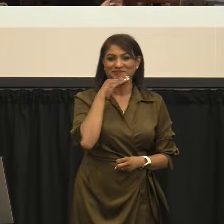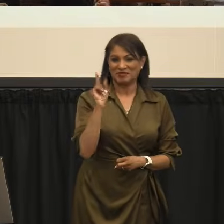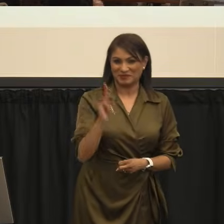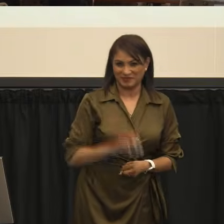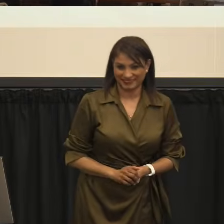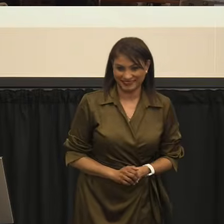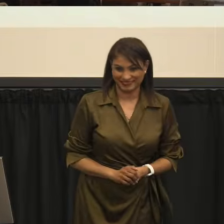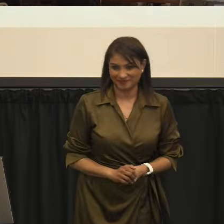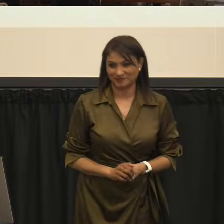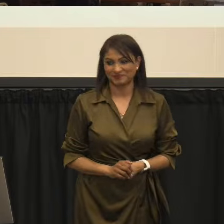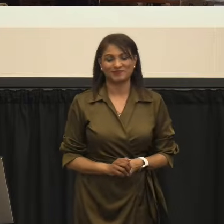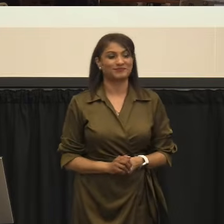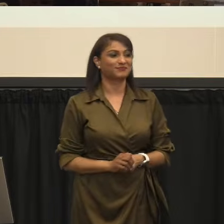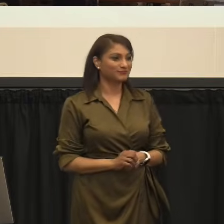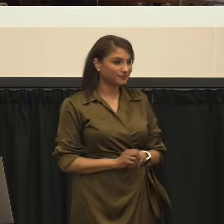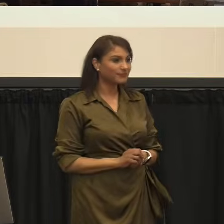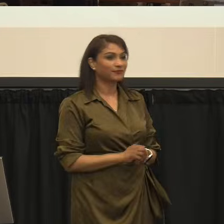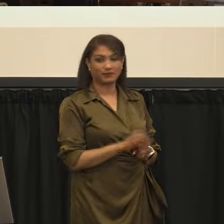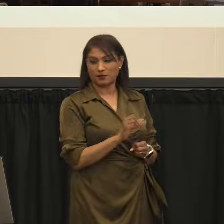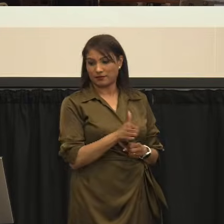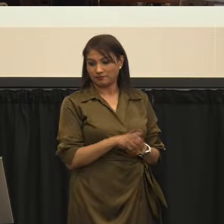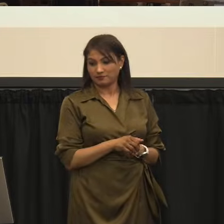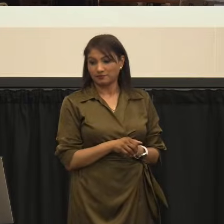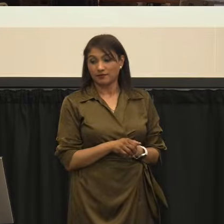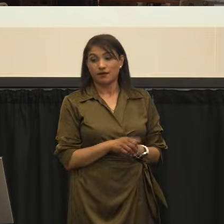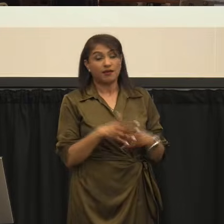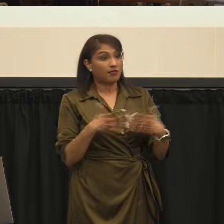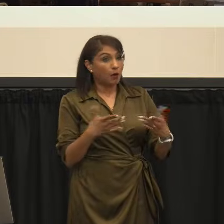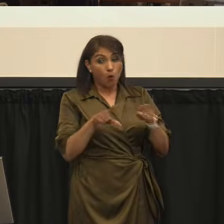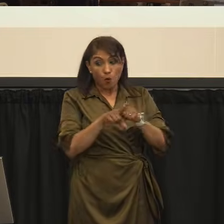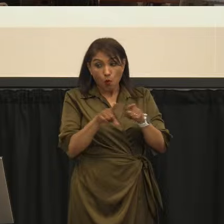movement, context, and non-manual features.